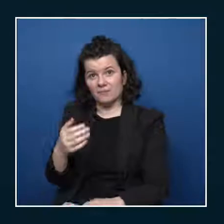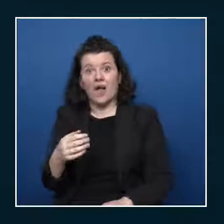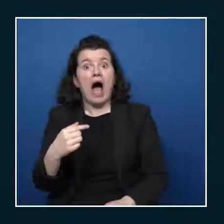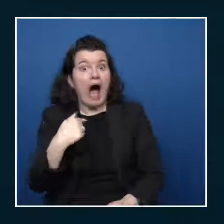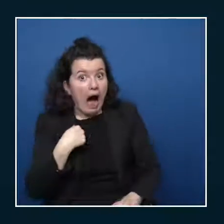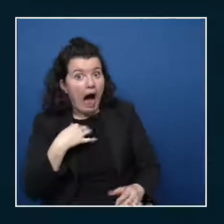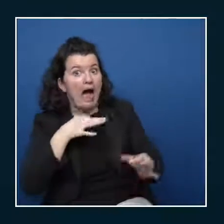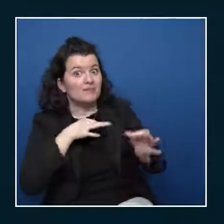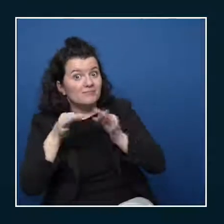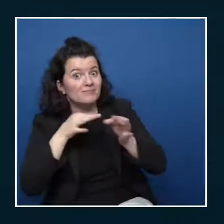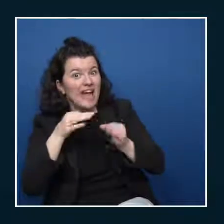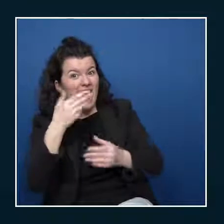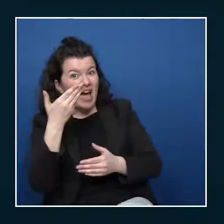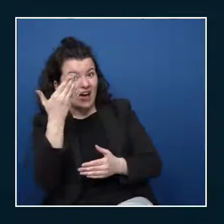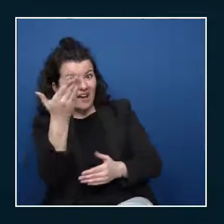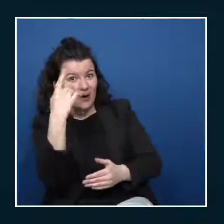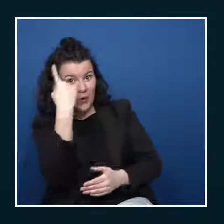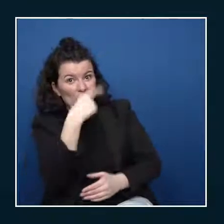to be honest.